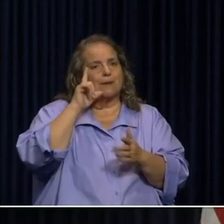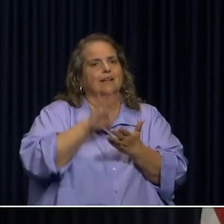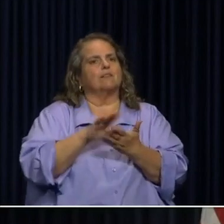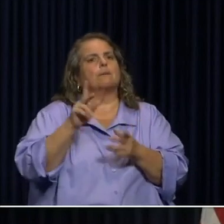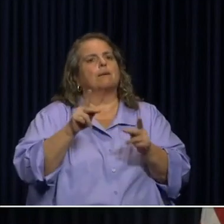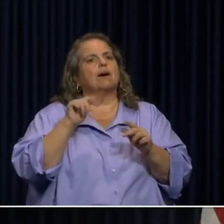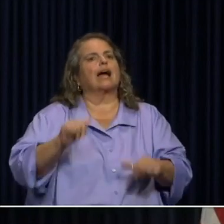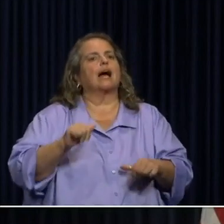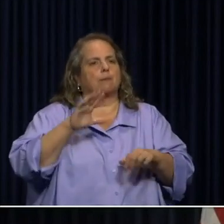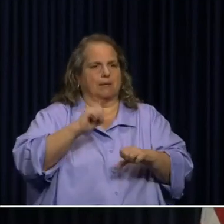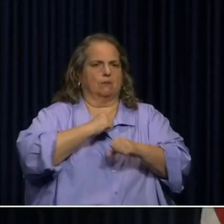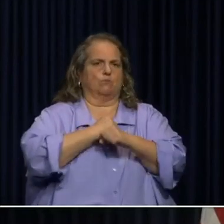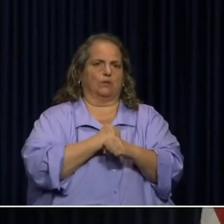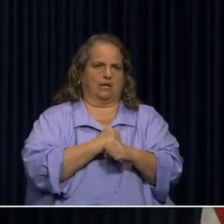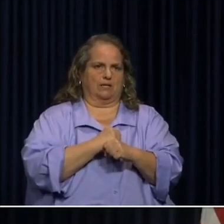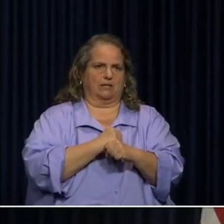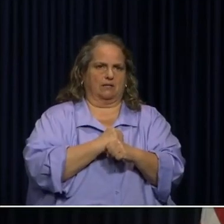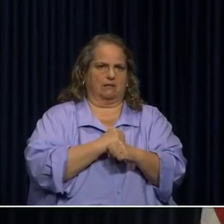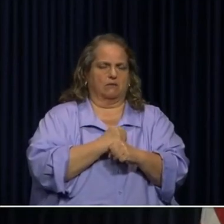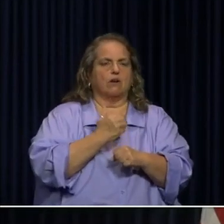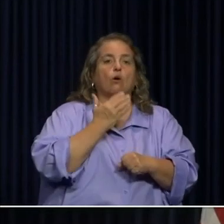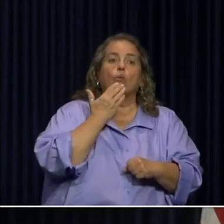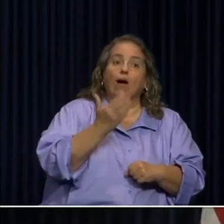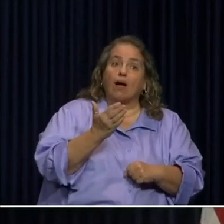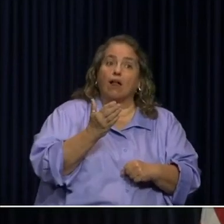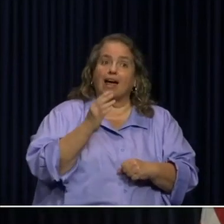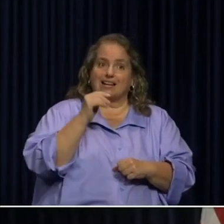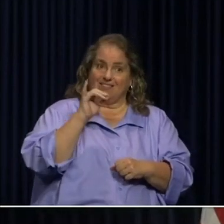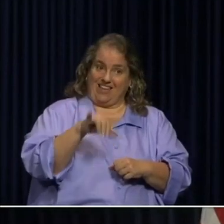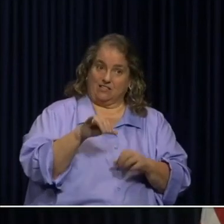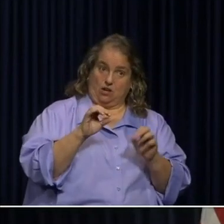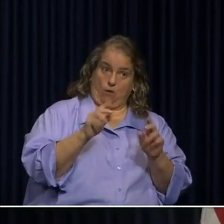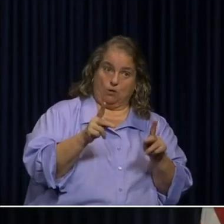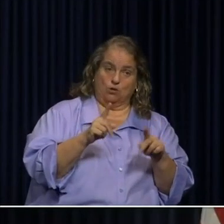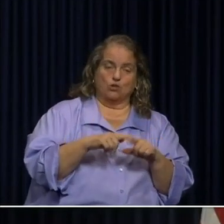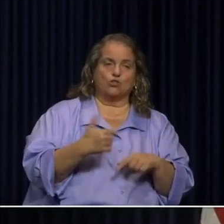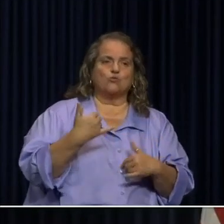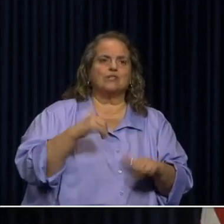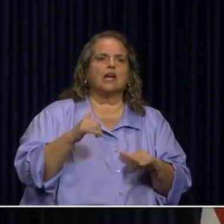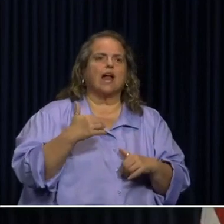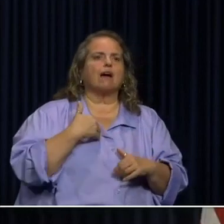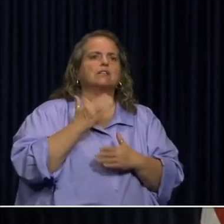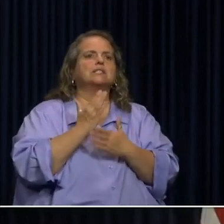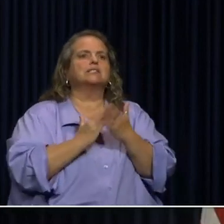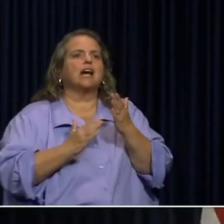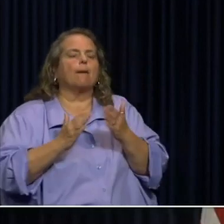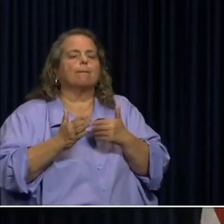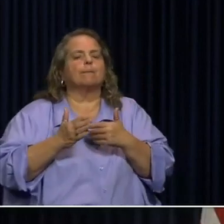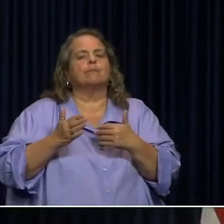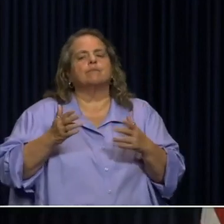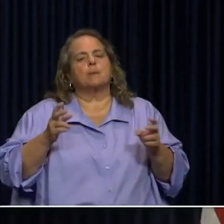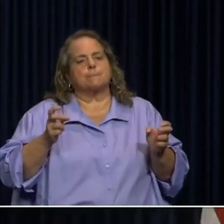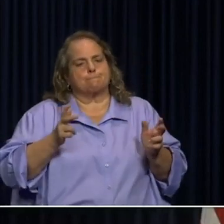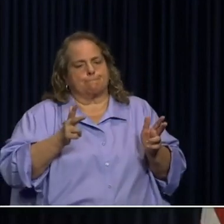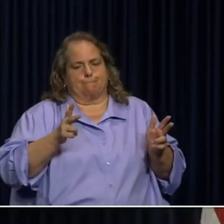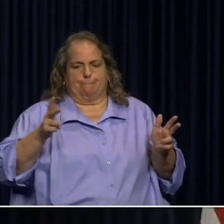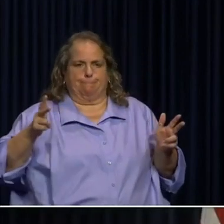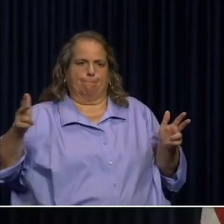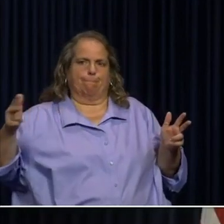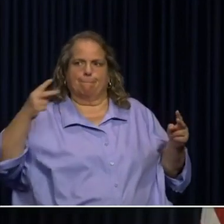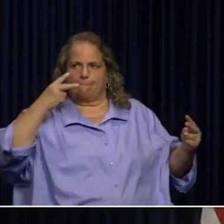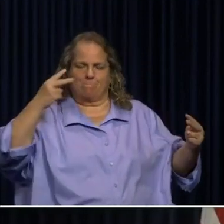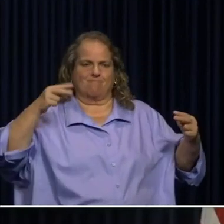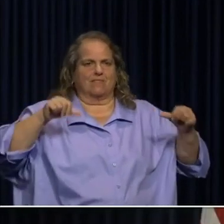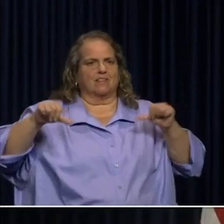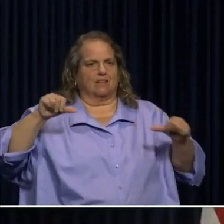be protected pretty well, and that's a chance to still have some proximity to each other. Now, we've